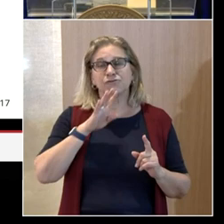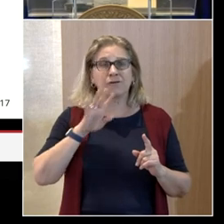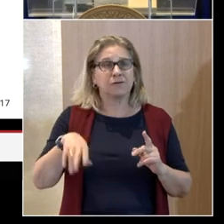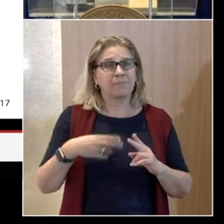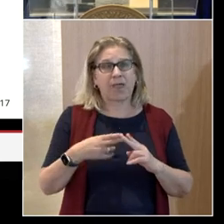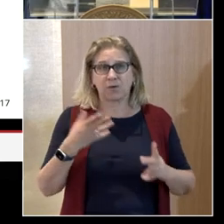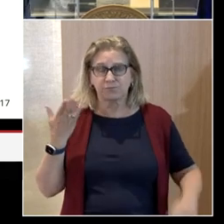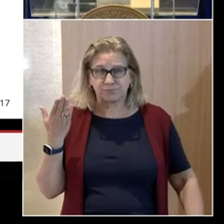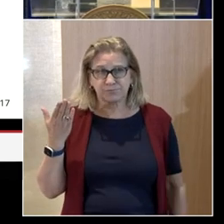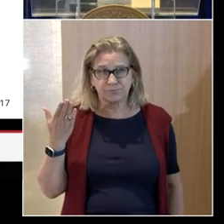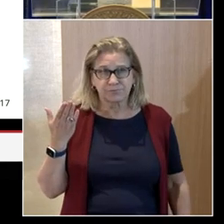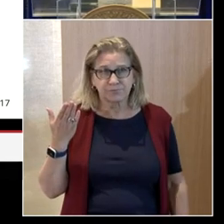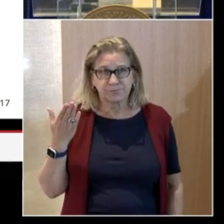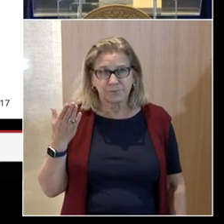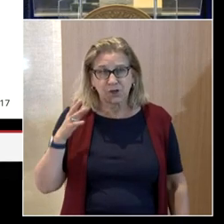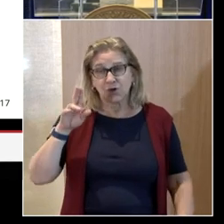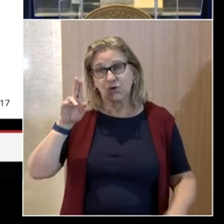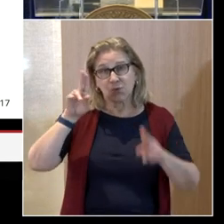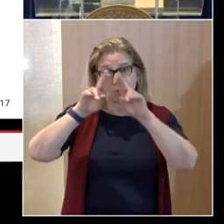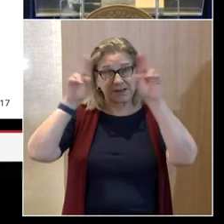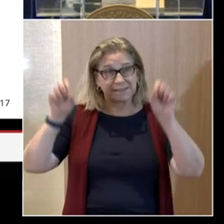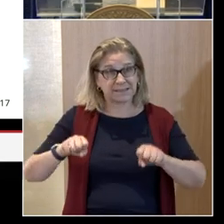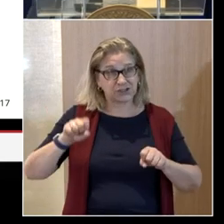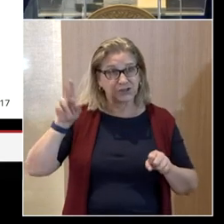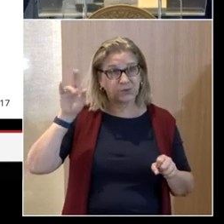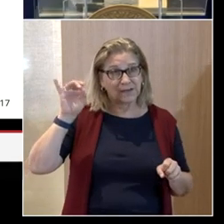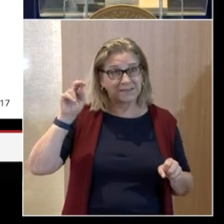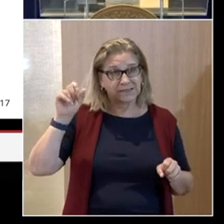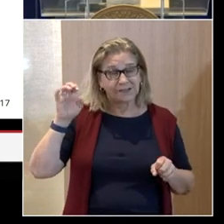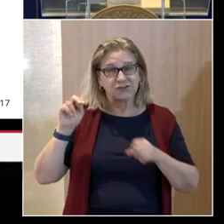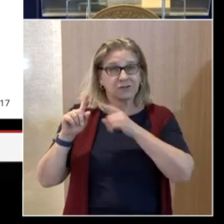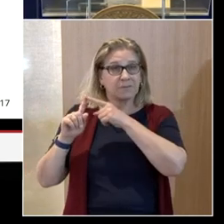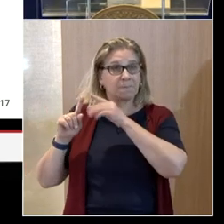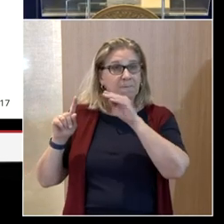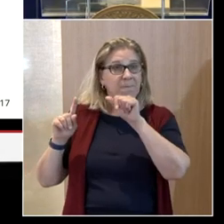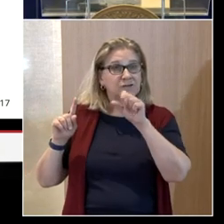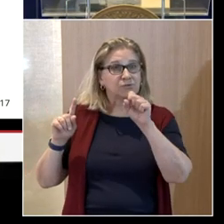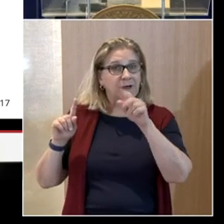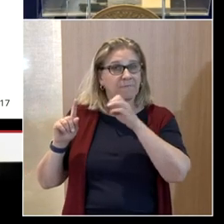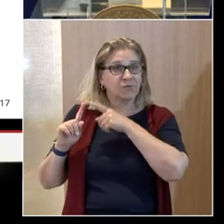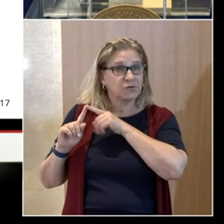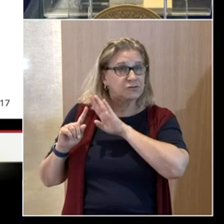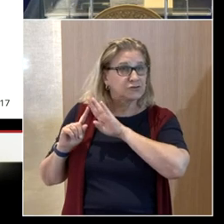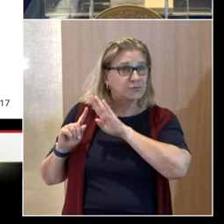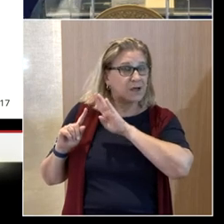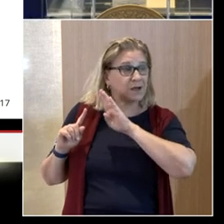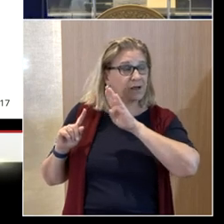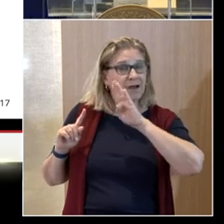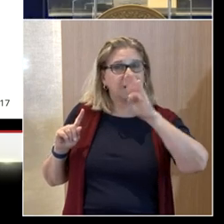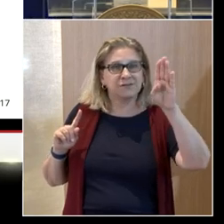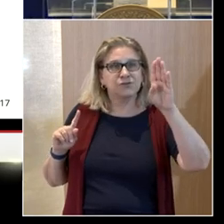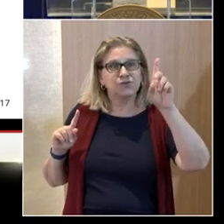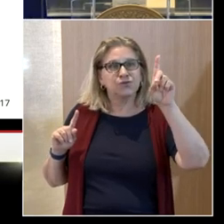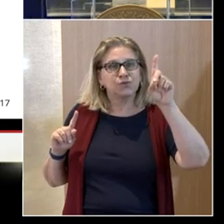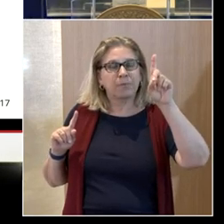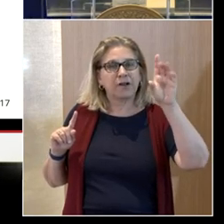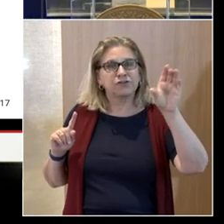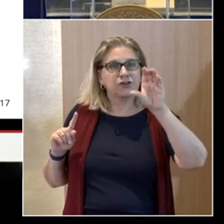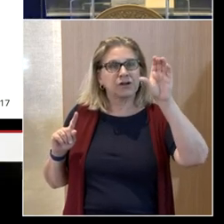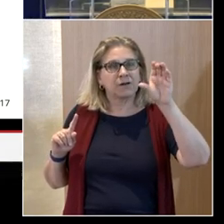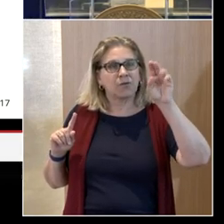up Mass Ave to DuPont Circle and even north of DuPont Circle, then kind of down sort of along the